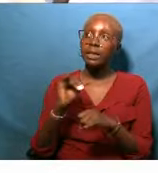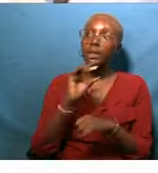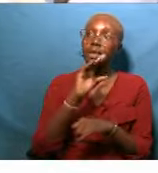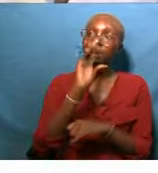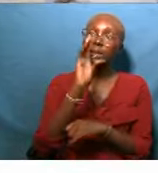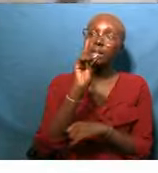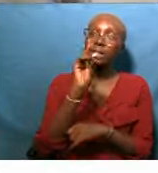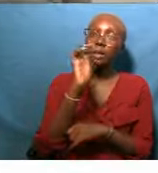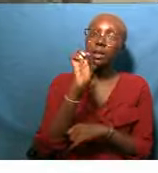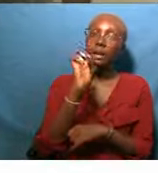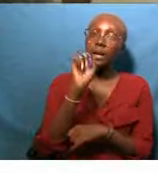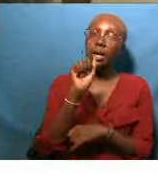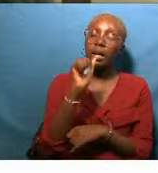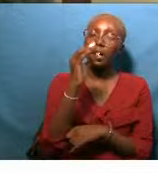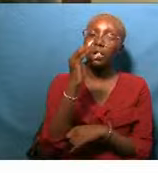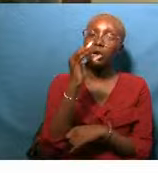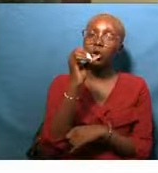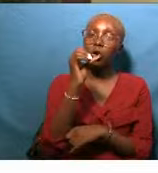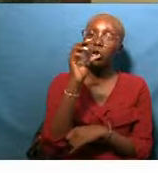him.